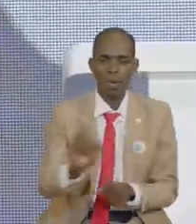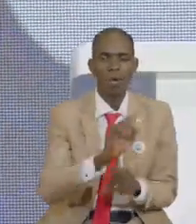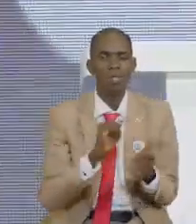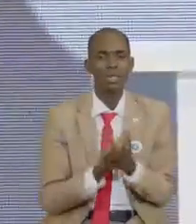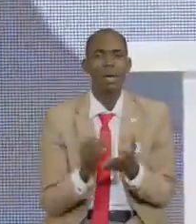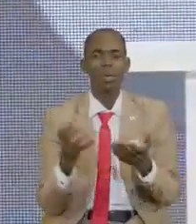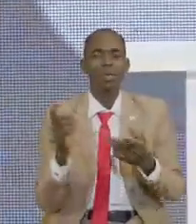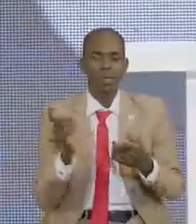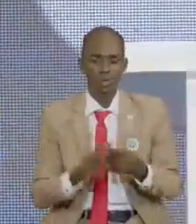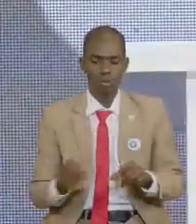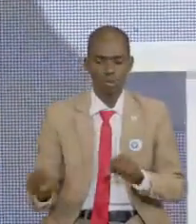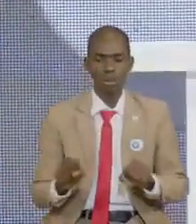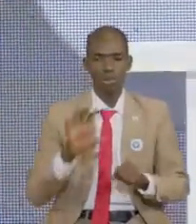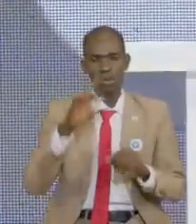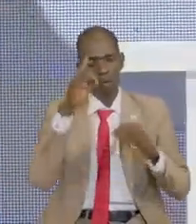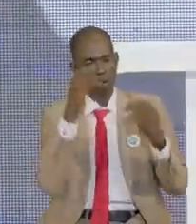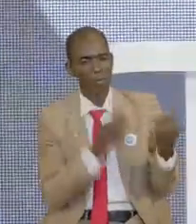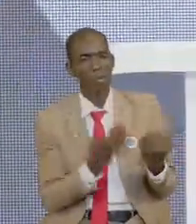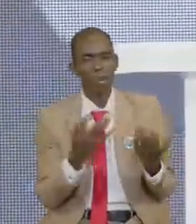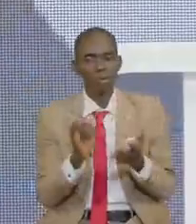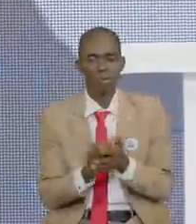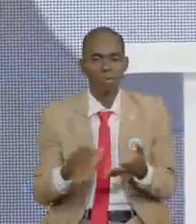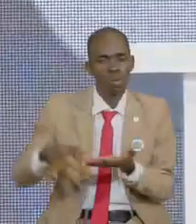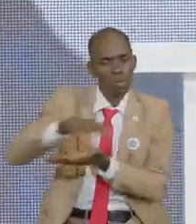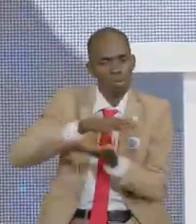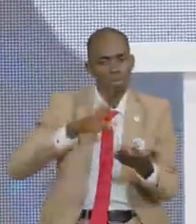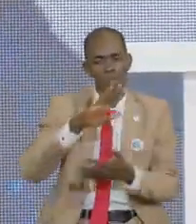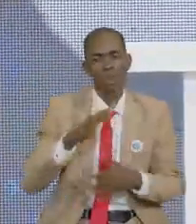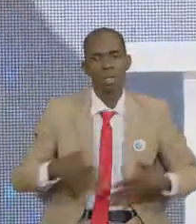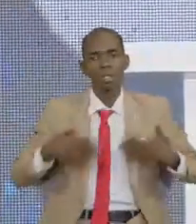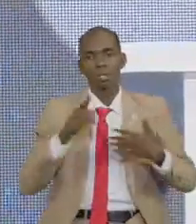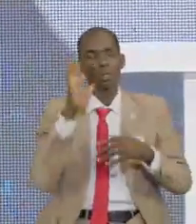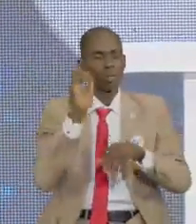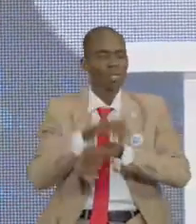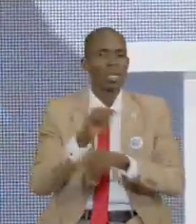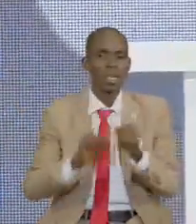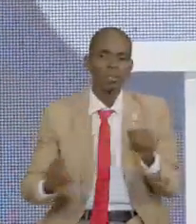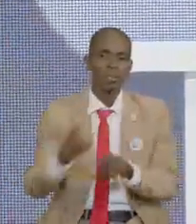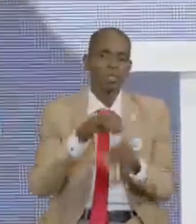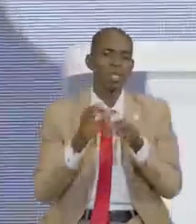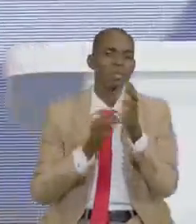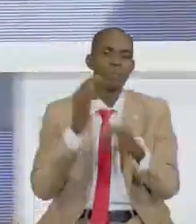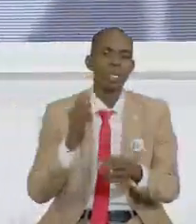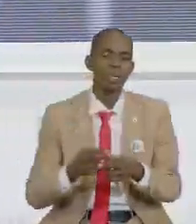your faith, that wants to confuse your life. You defeat every one of them in Jesus'